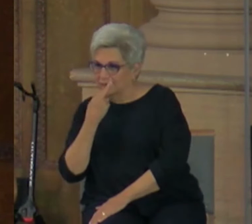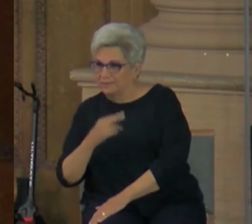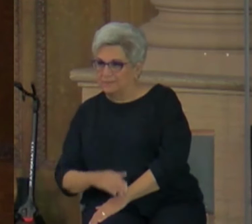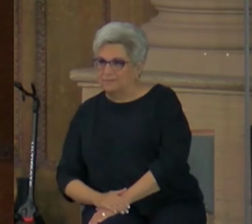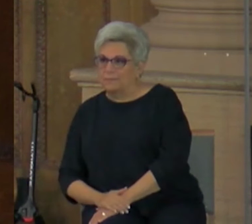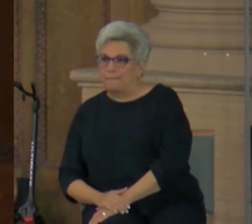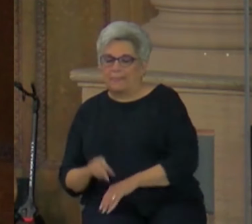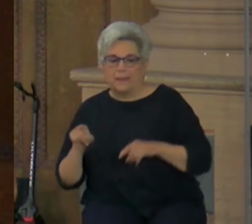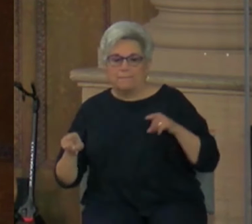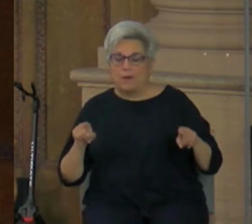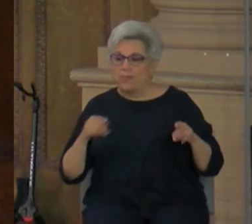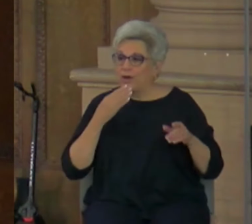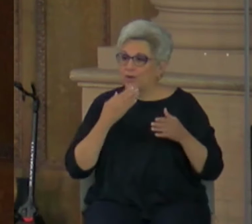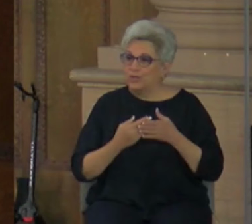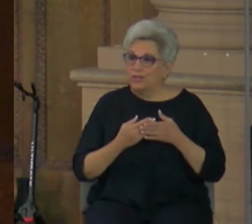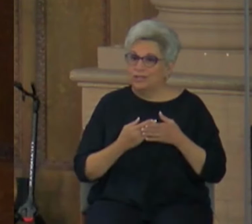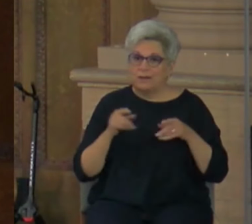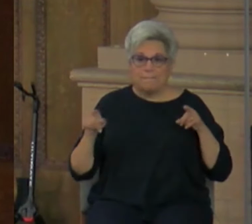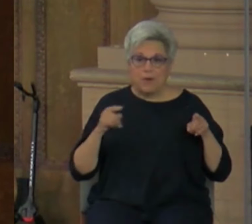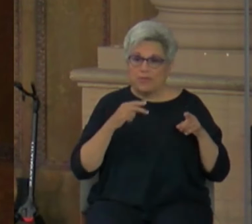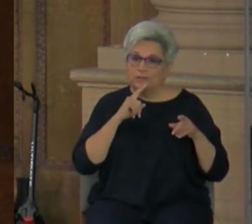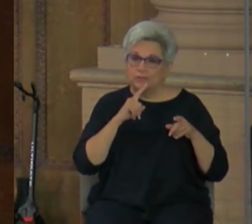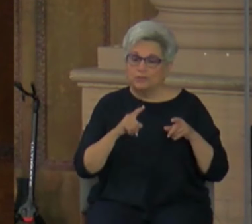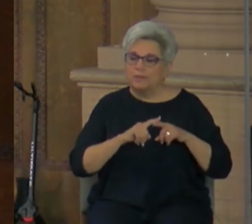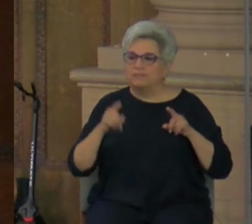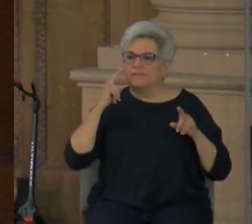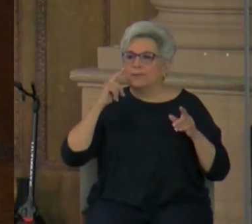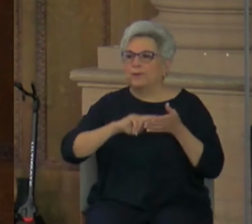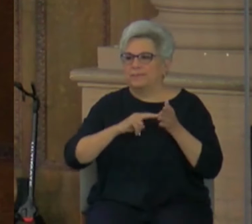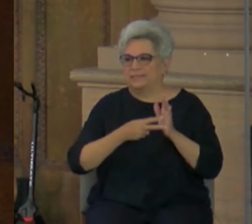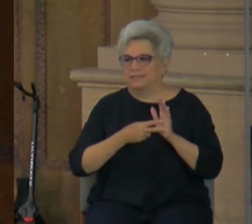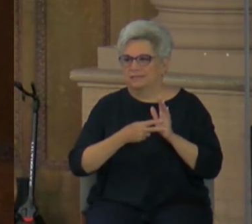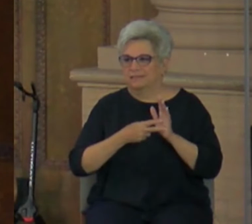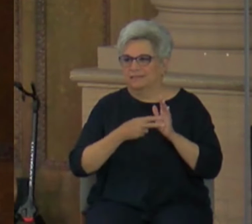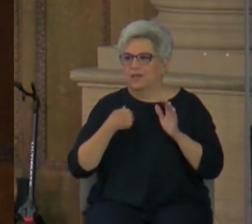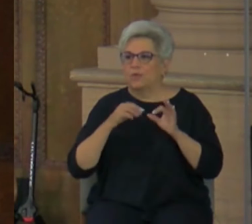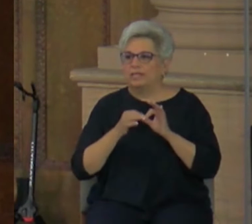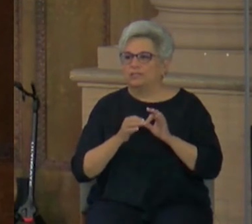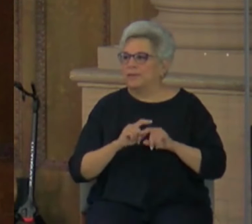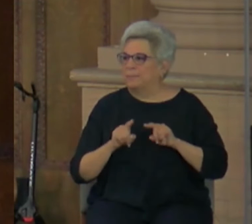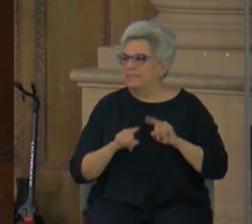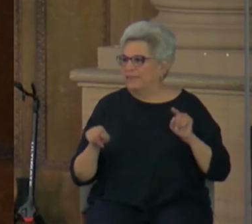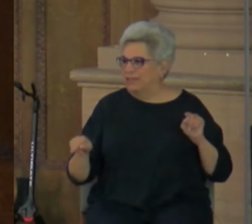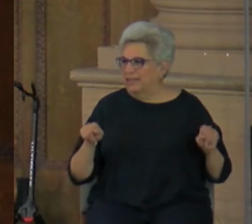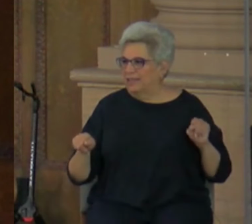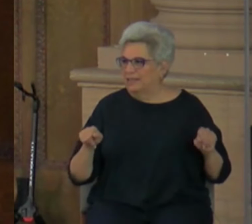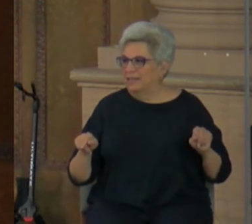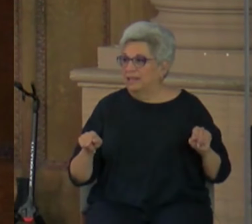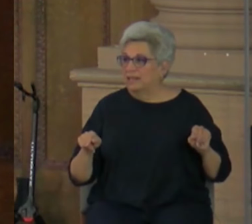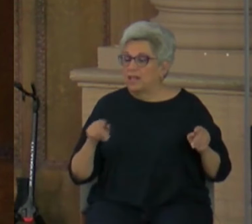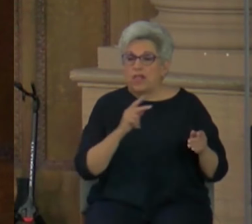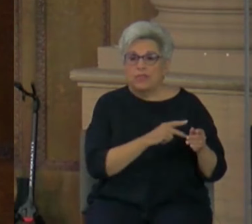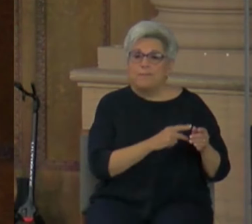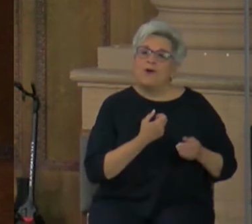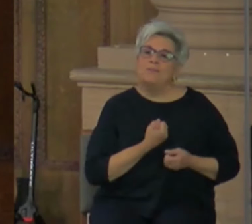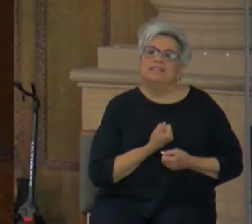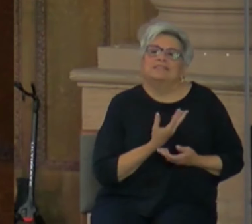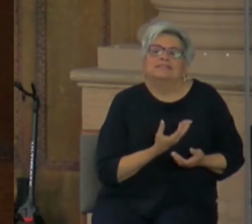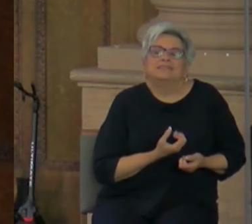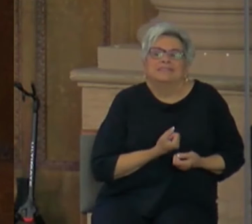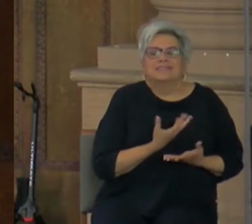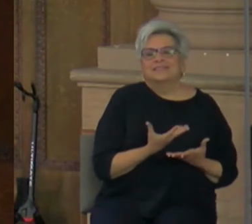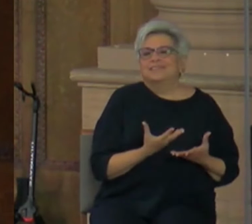mean, both are good and both are true, but they serve different purposes, and we interpret them differently. I mean, the poem aims to convey a feeling